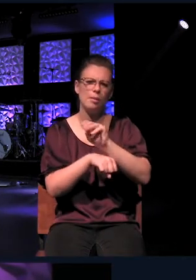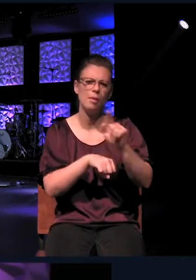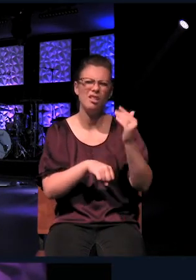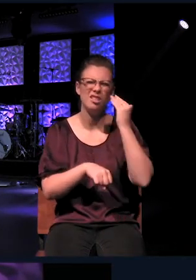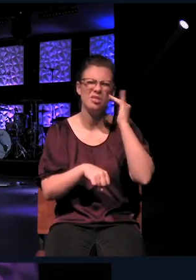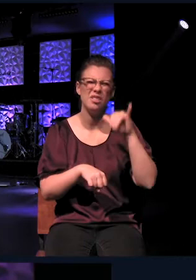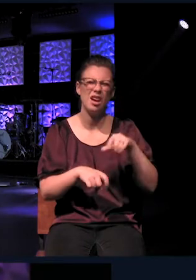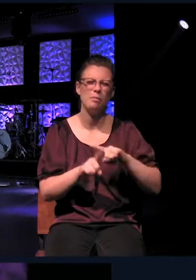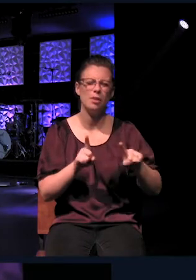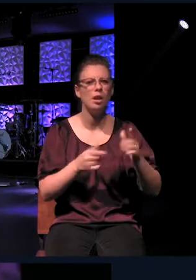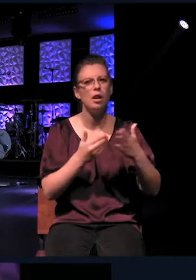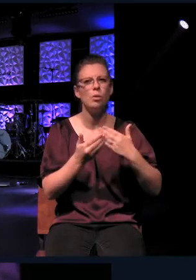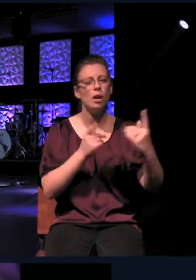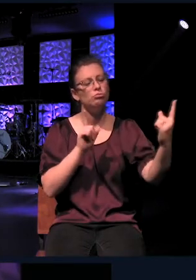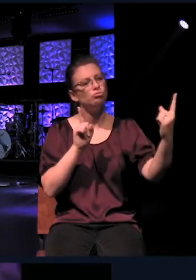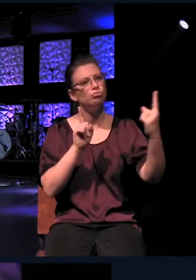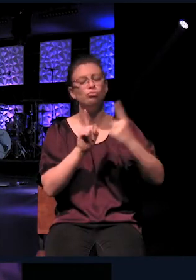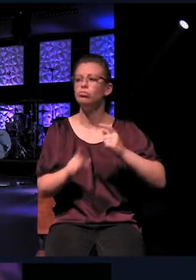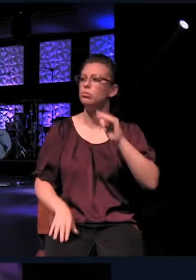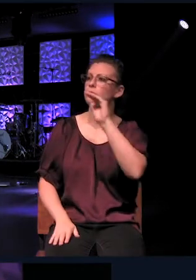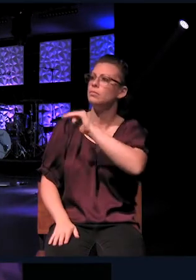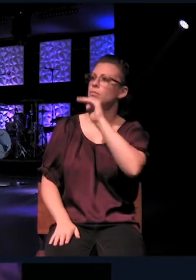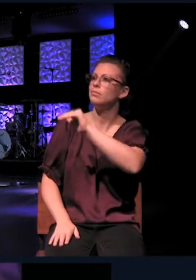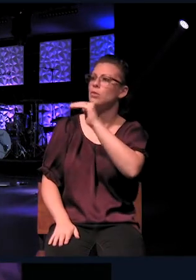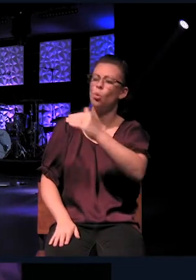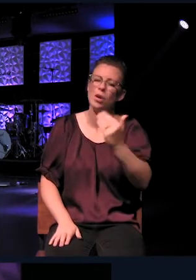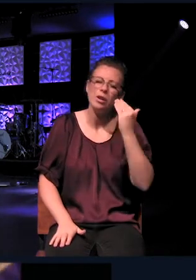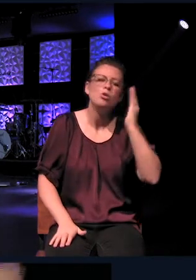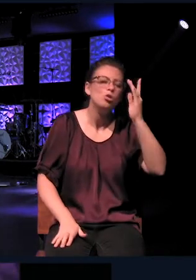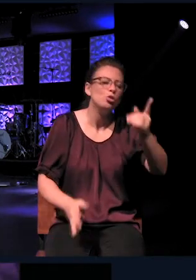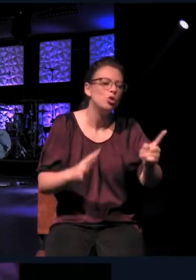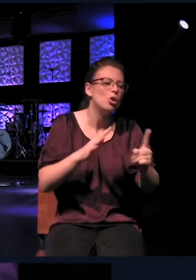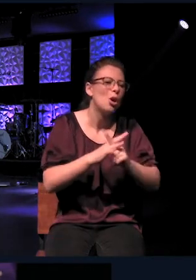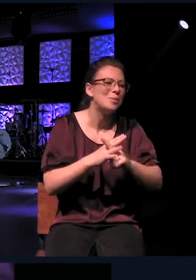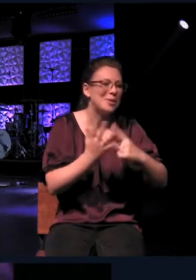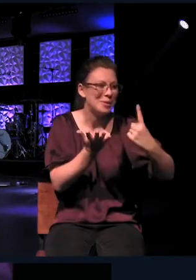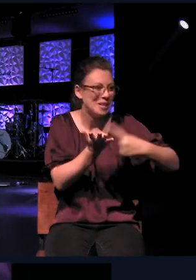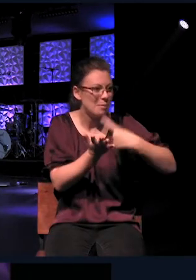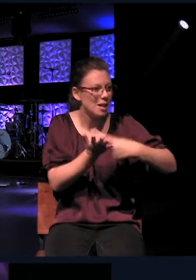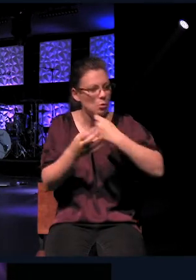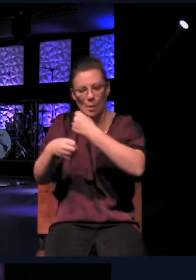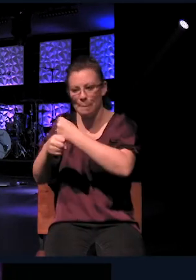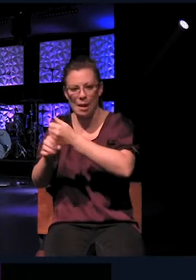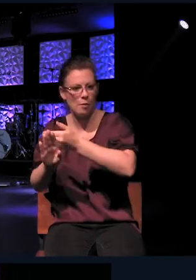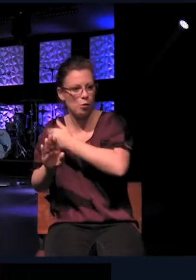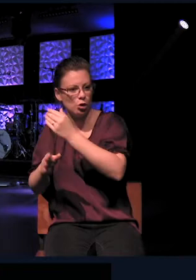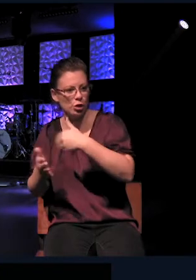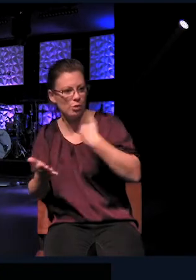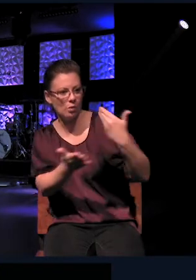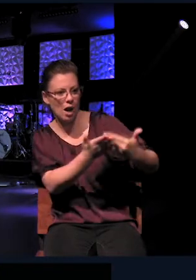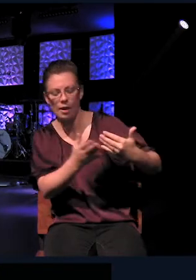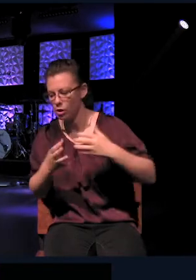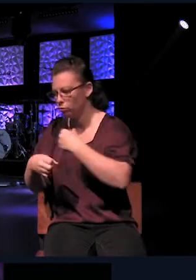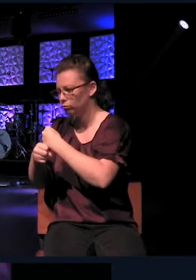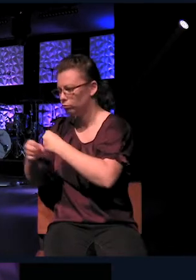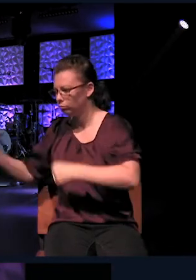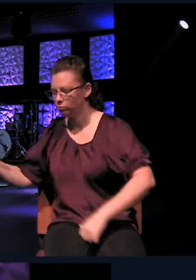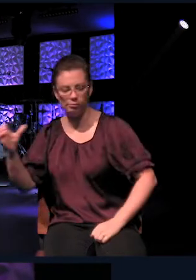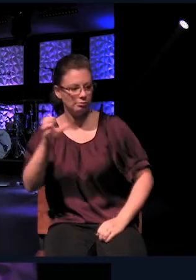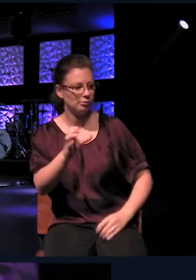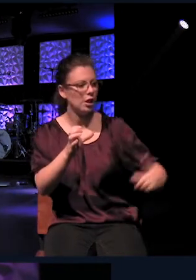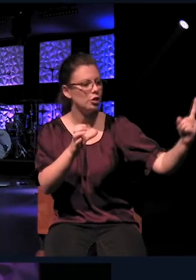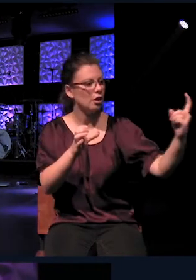came, we got it for her. Sometimes we'd have it ready when we saw her coming, and then she'd leave. There wasn't much that would happen. And this went on for probably a couple